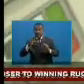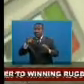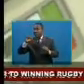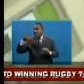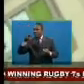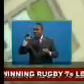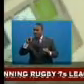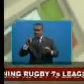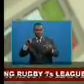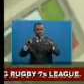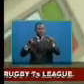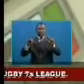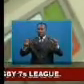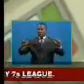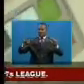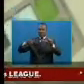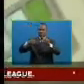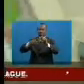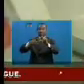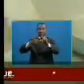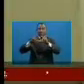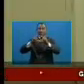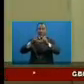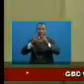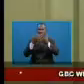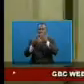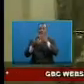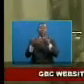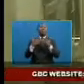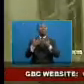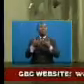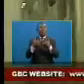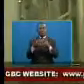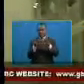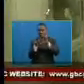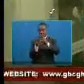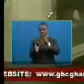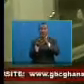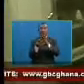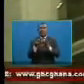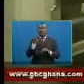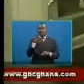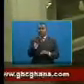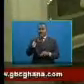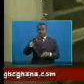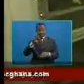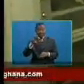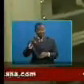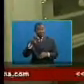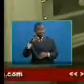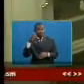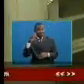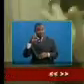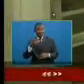eggs. The concentration is then left in the incubator set at 37 degrees Celsius for 24